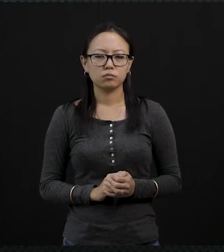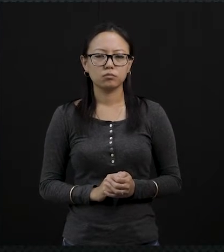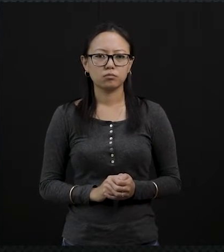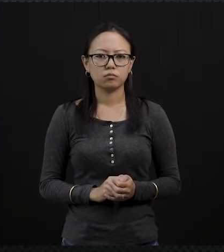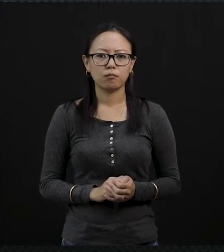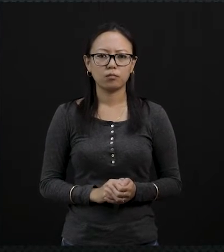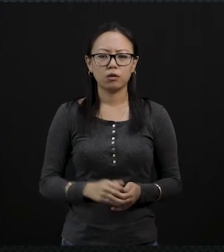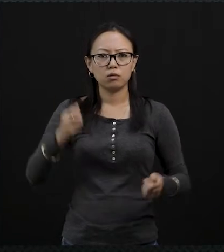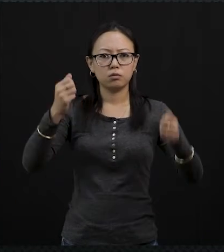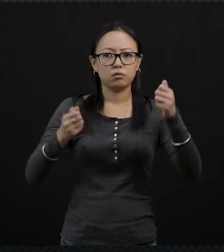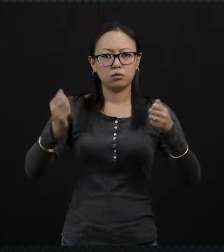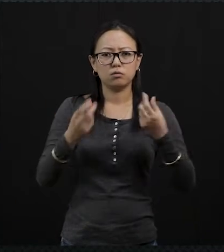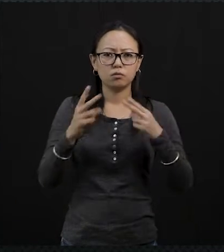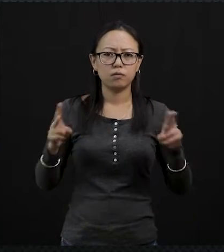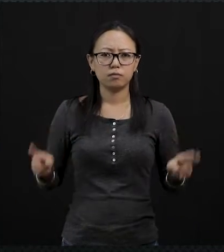many cars.